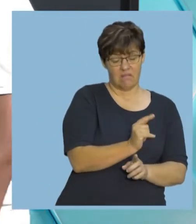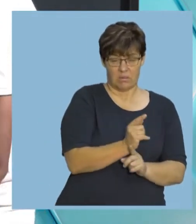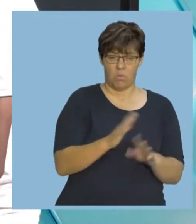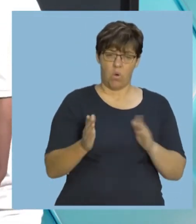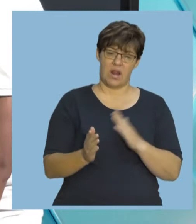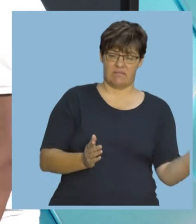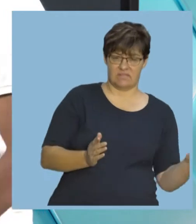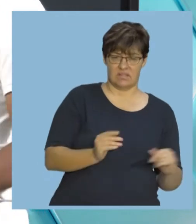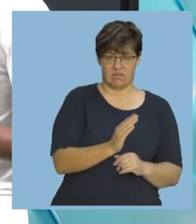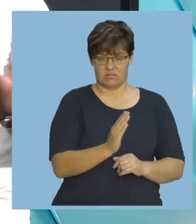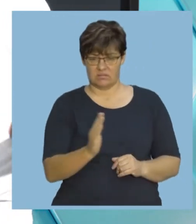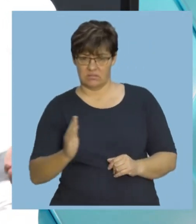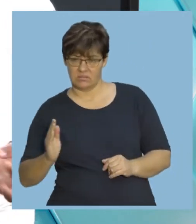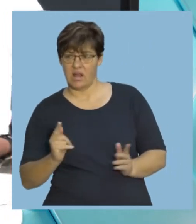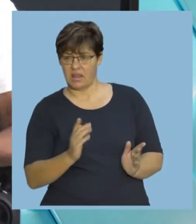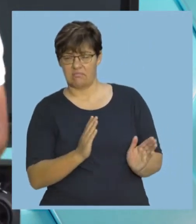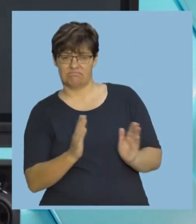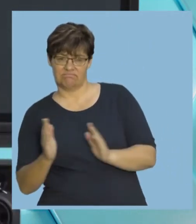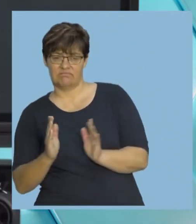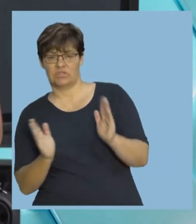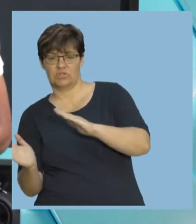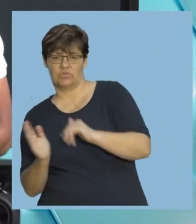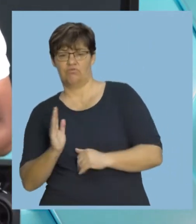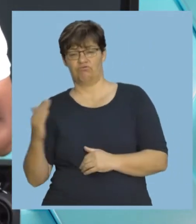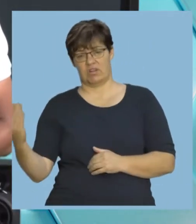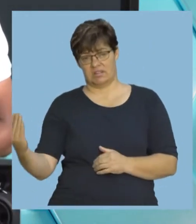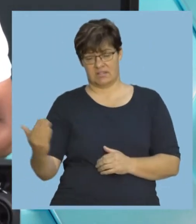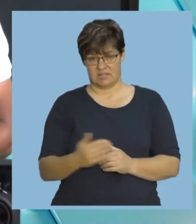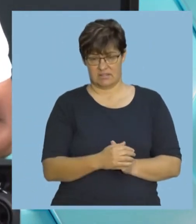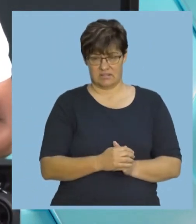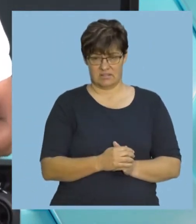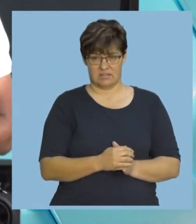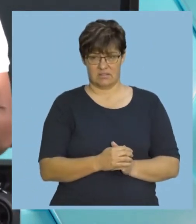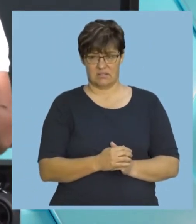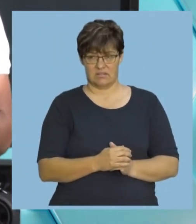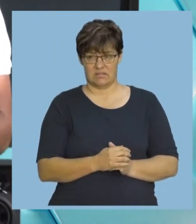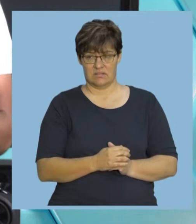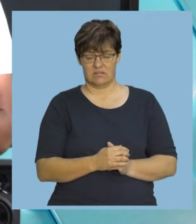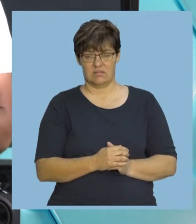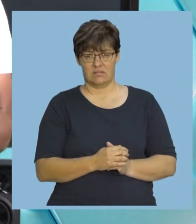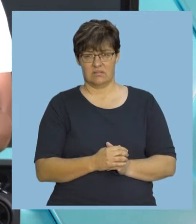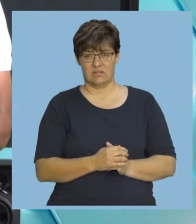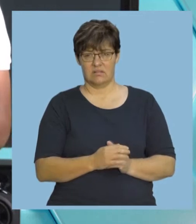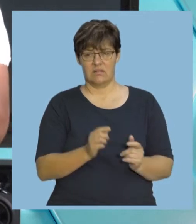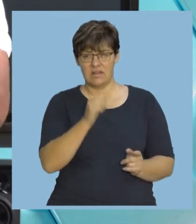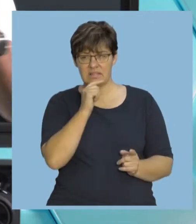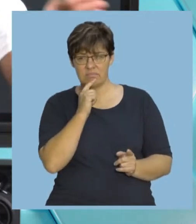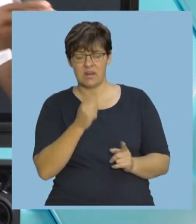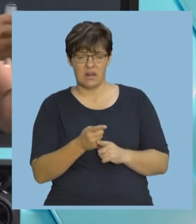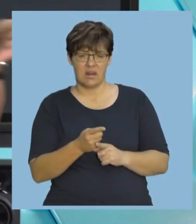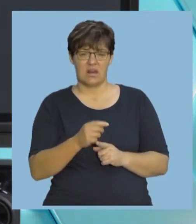my median is somewhere there, it's skewed to the right. Okay, so skewed is about